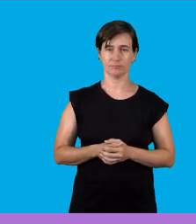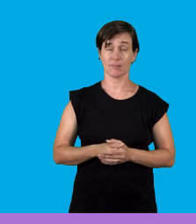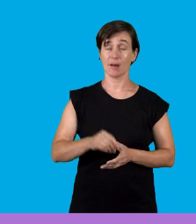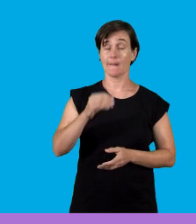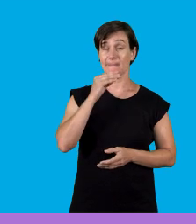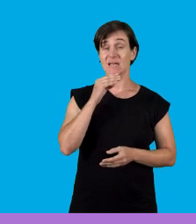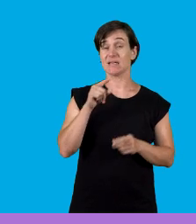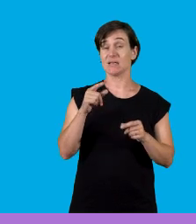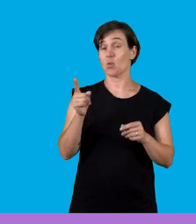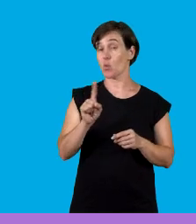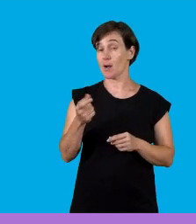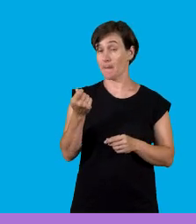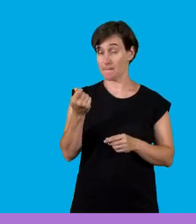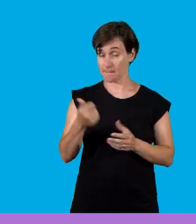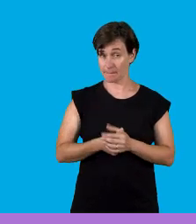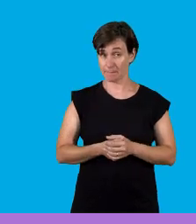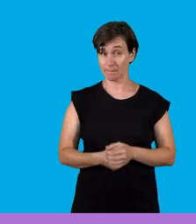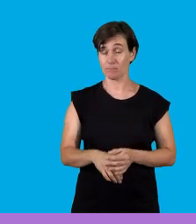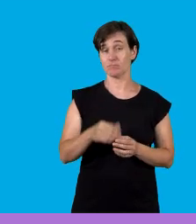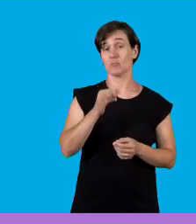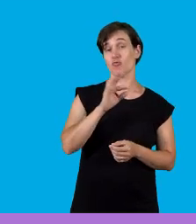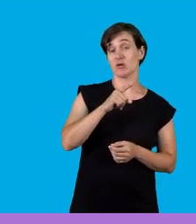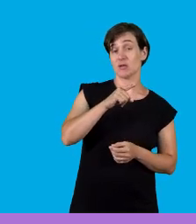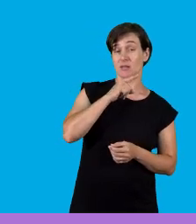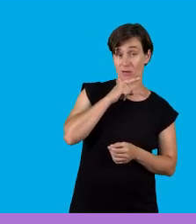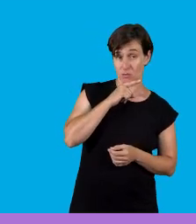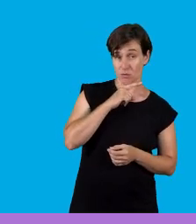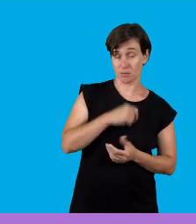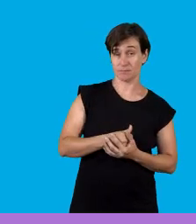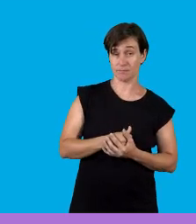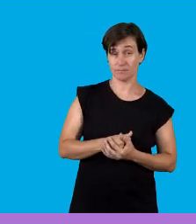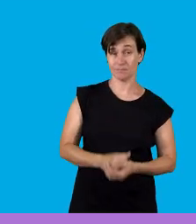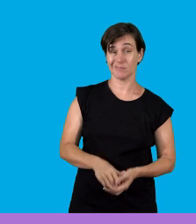us a total. So the equivalent in South African Rand then is